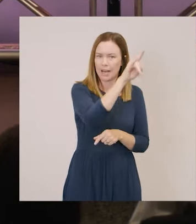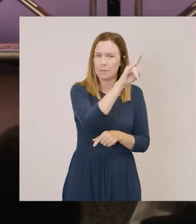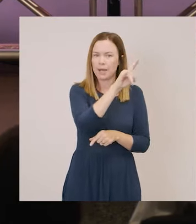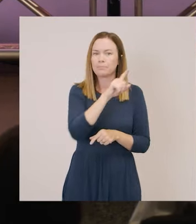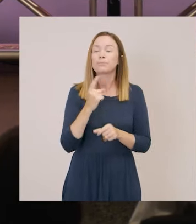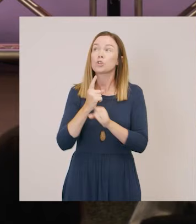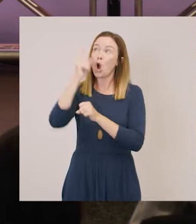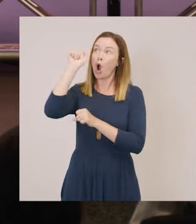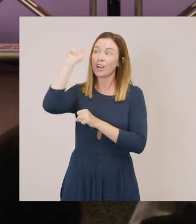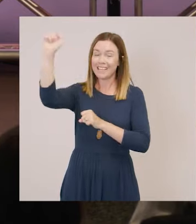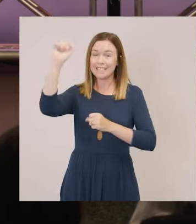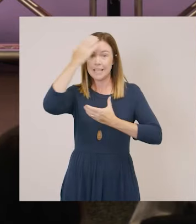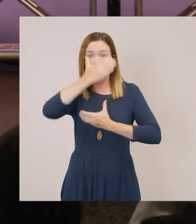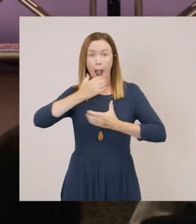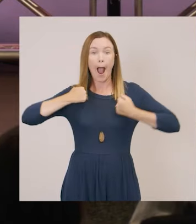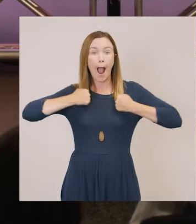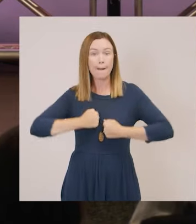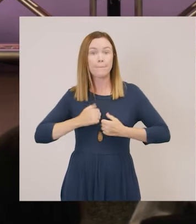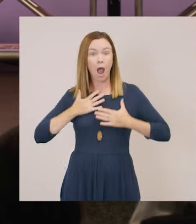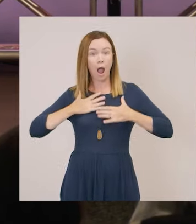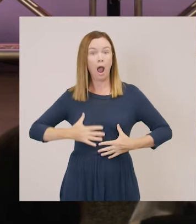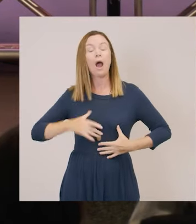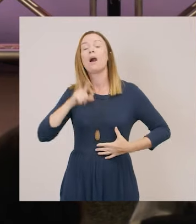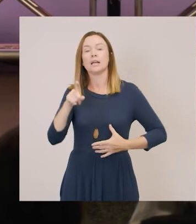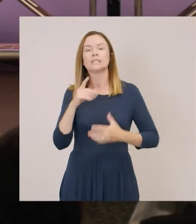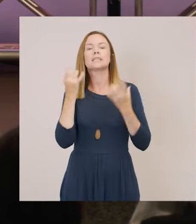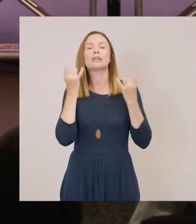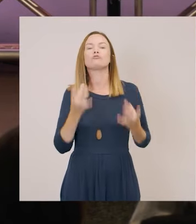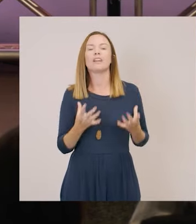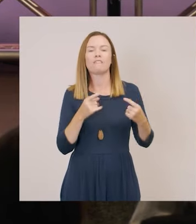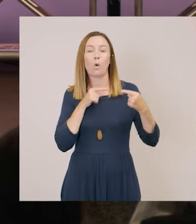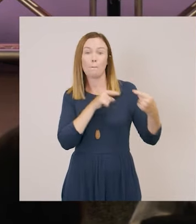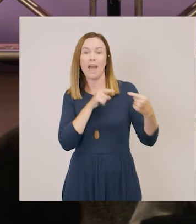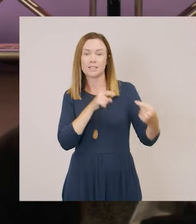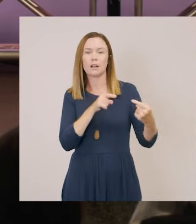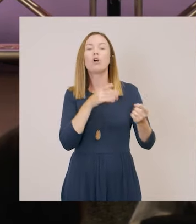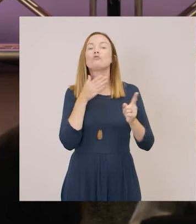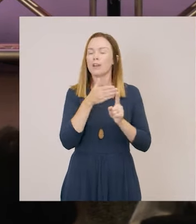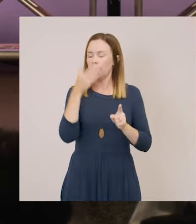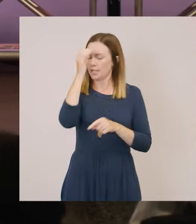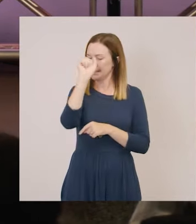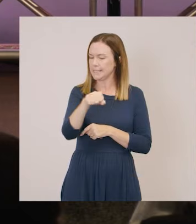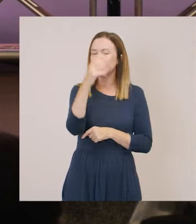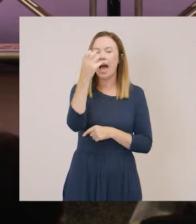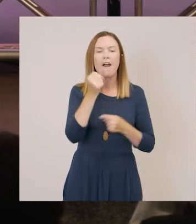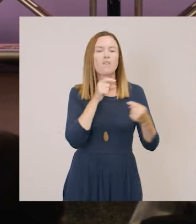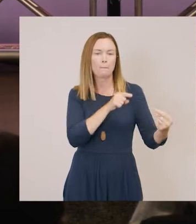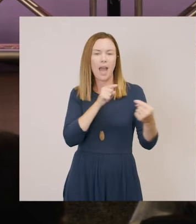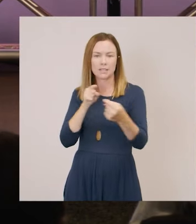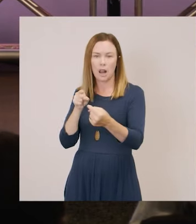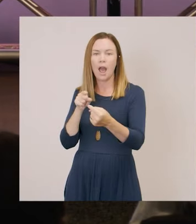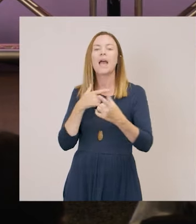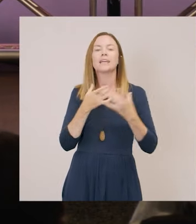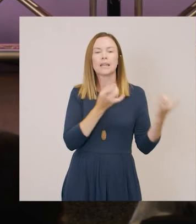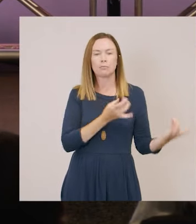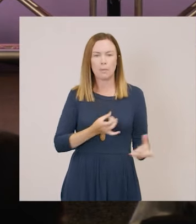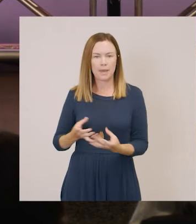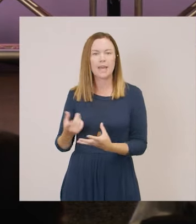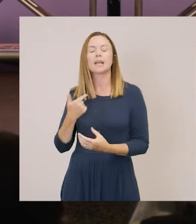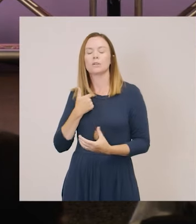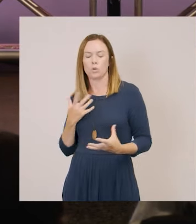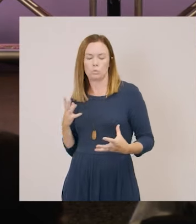of God looks like getting prepared for battle. Recognizing that the battle is going on all around us and actually getting prepared